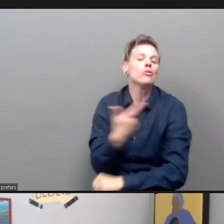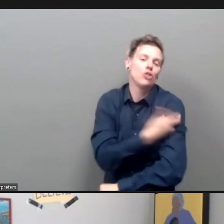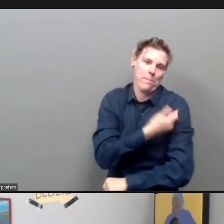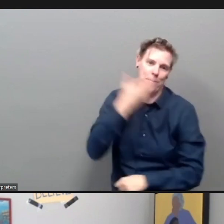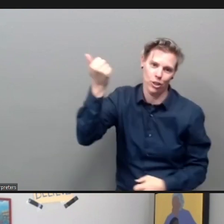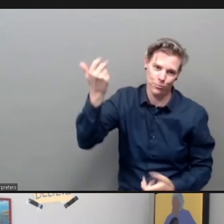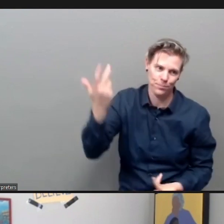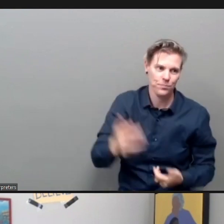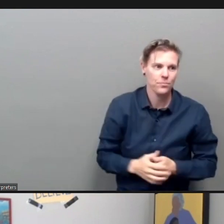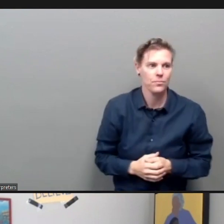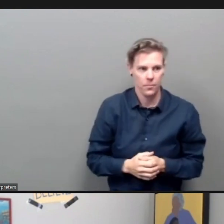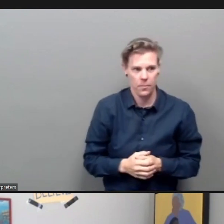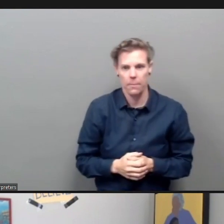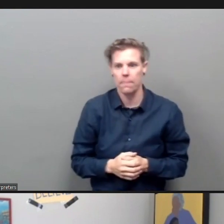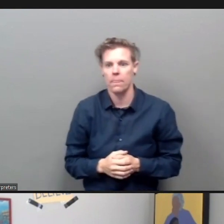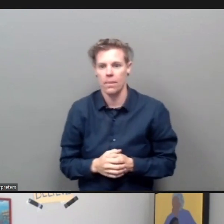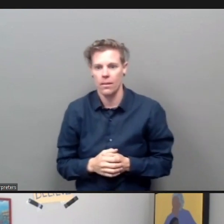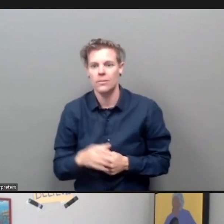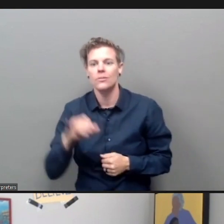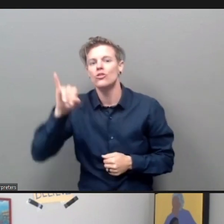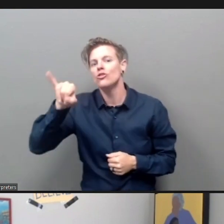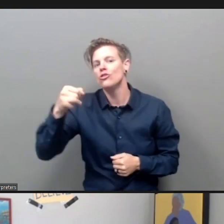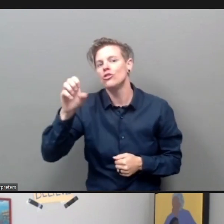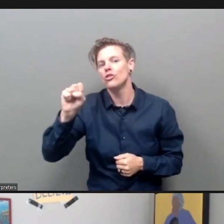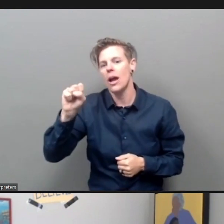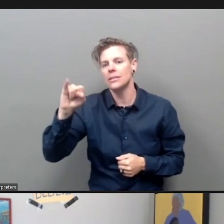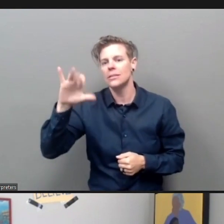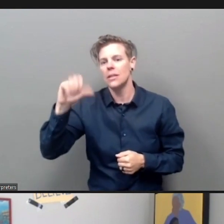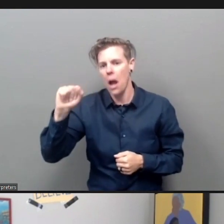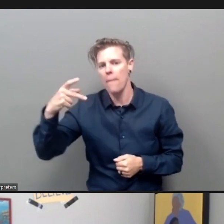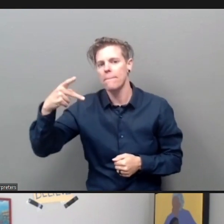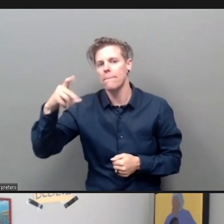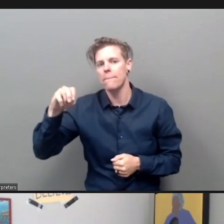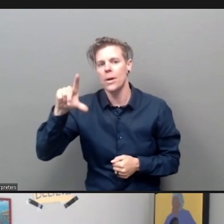Hi there. This is Jessica from the Santa Fe New Mexican.